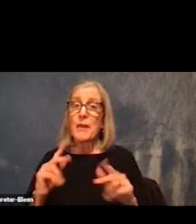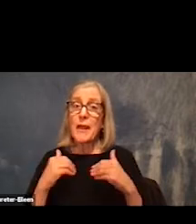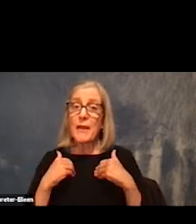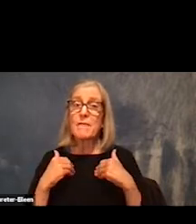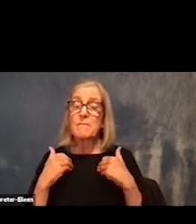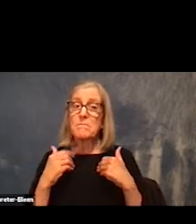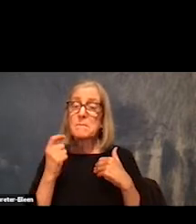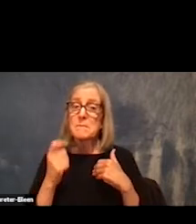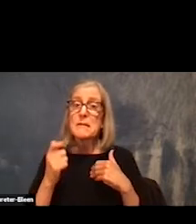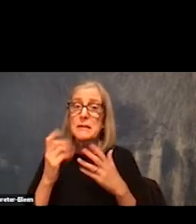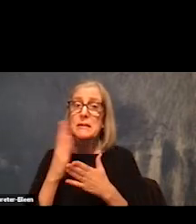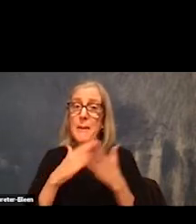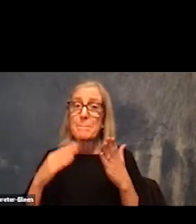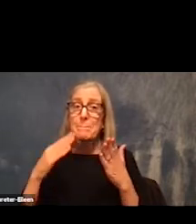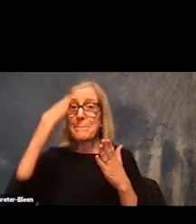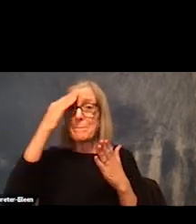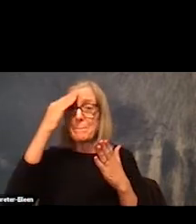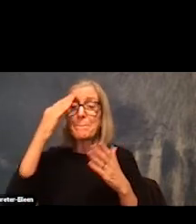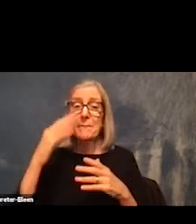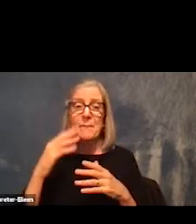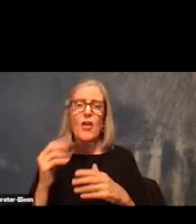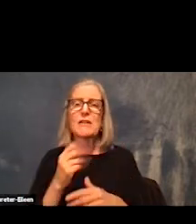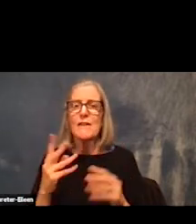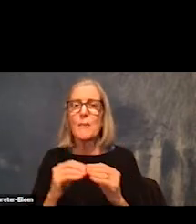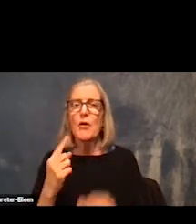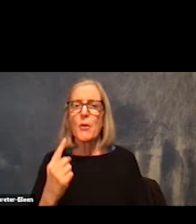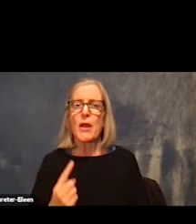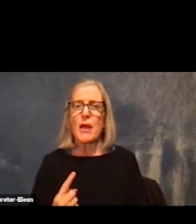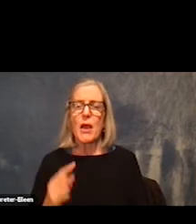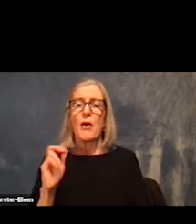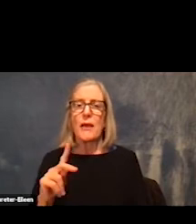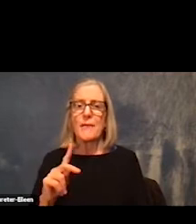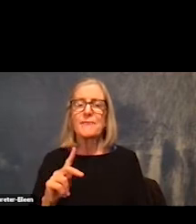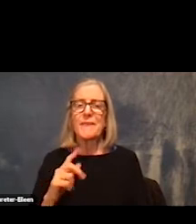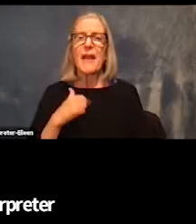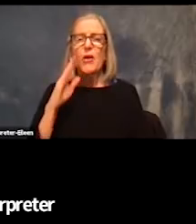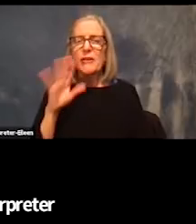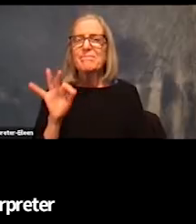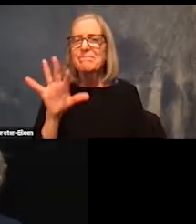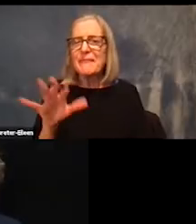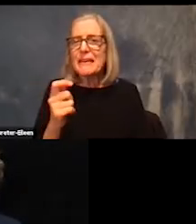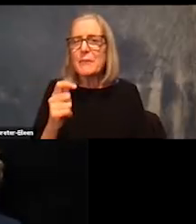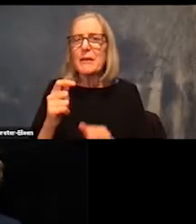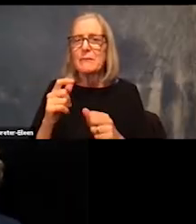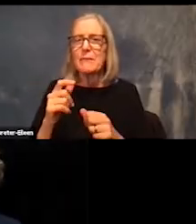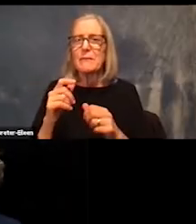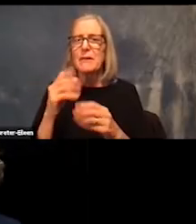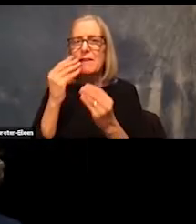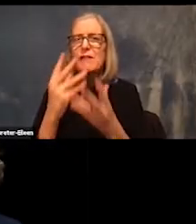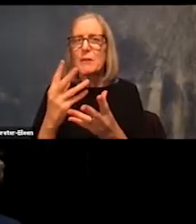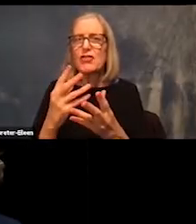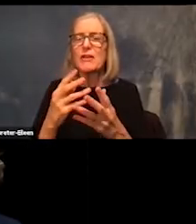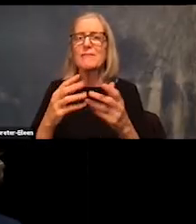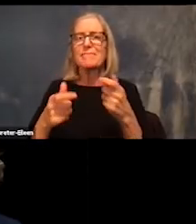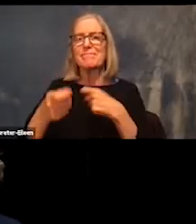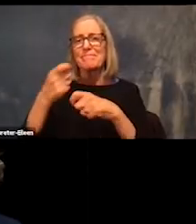least. Well, let me give a little background with several more ones. So let me start with a little background. The case started with Endrew F as